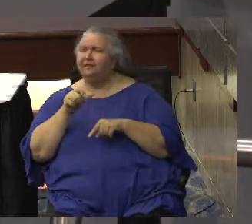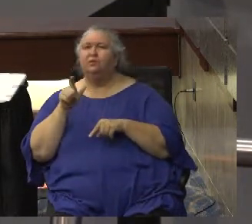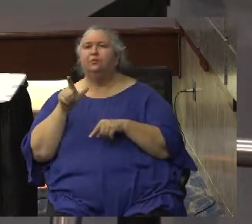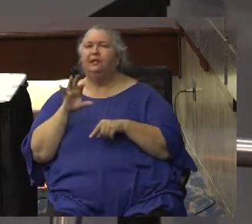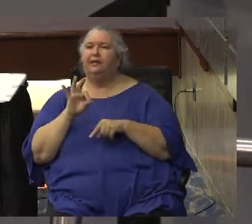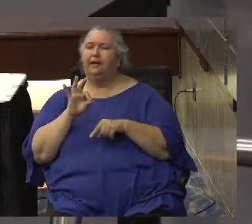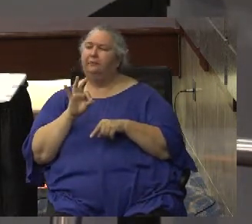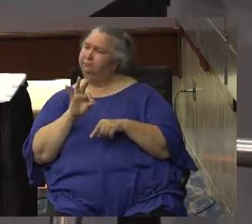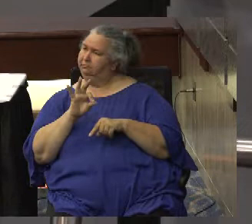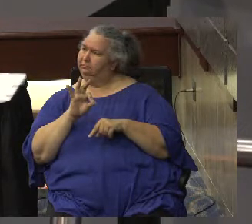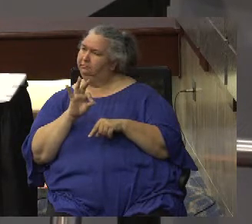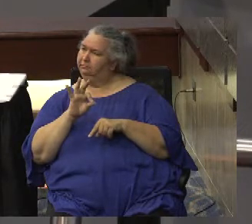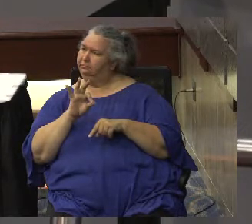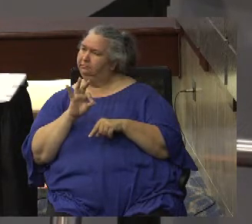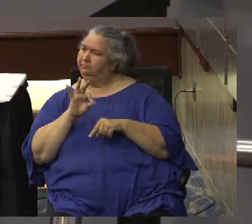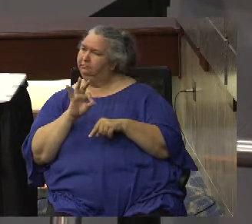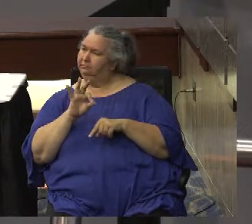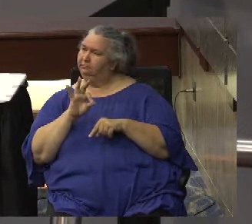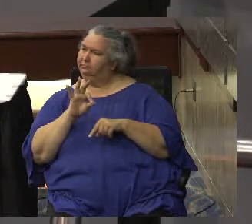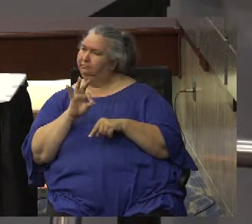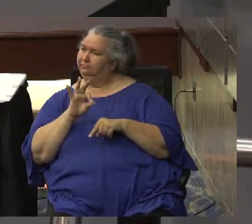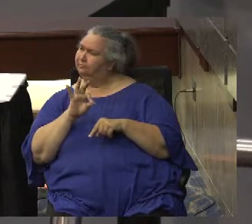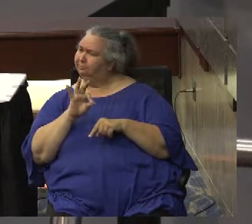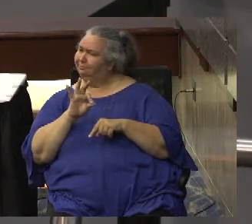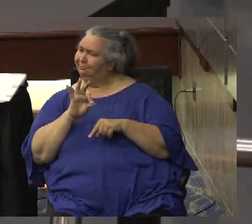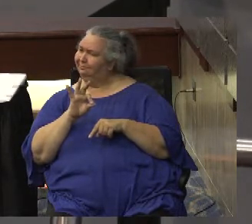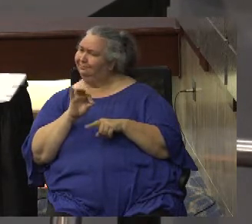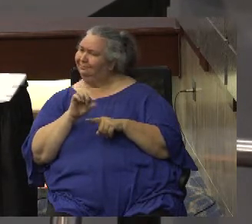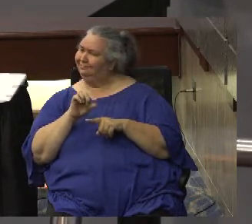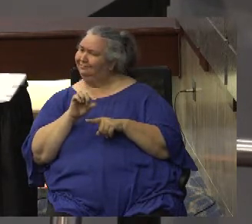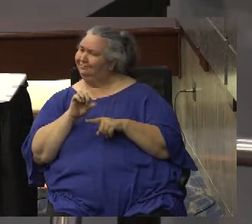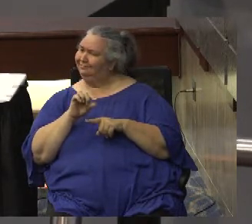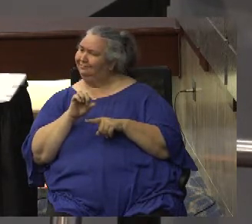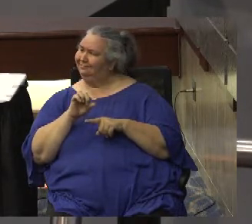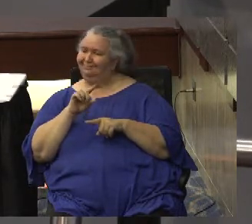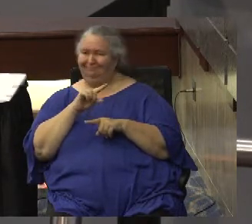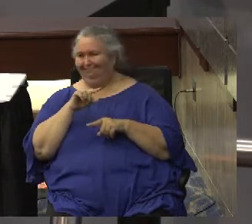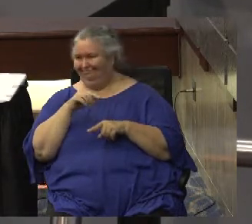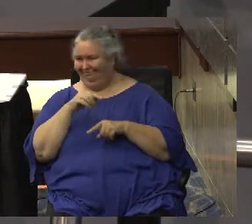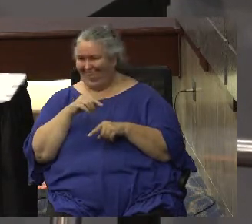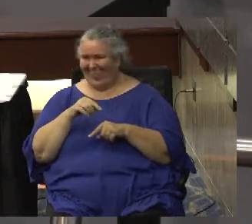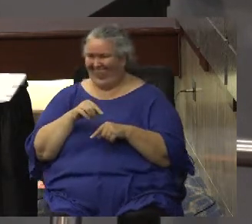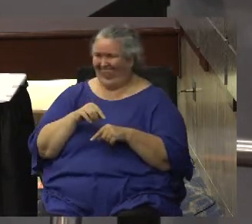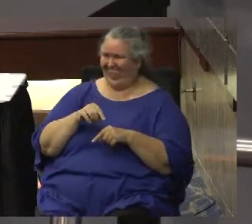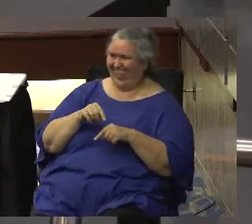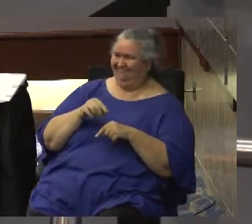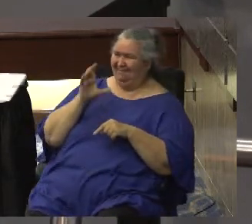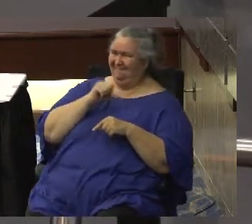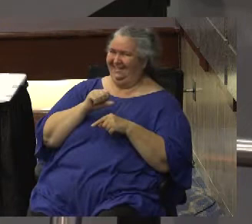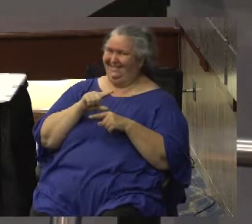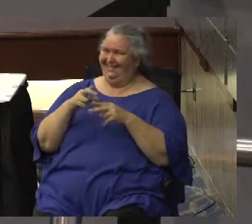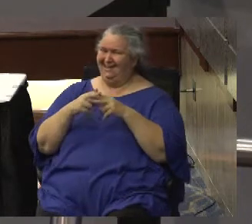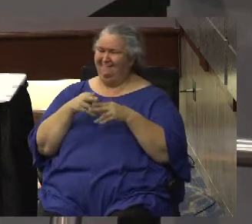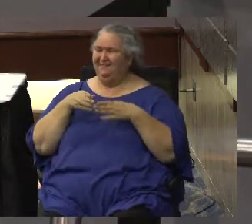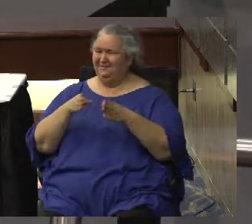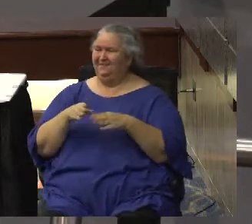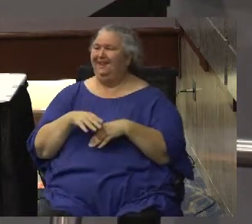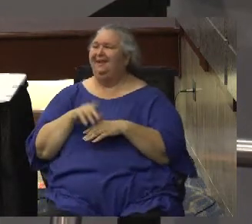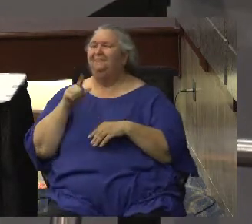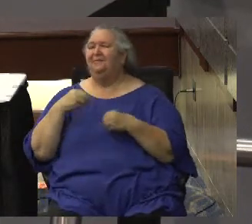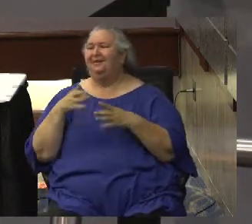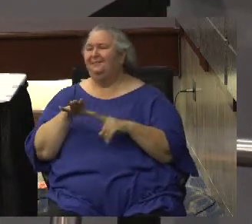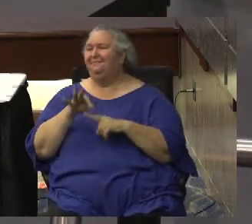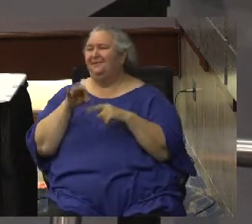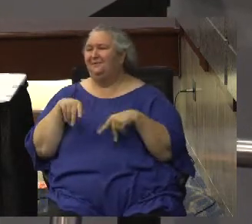Drive. By a vote of 11-0, Plan Commission recommended approval of the request based on findings required for granting a special permit per